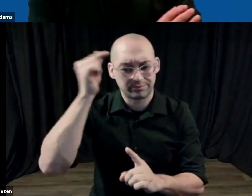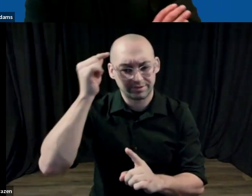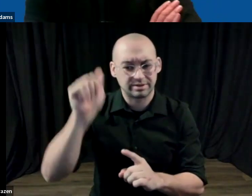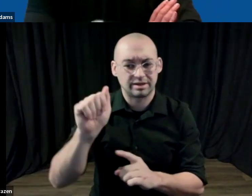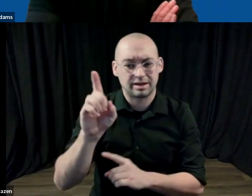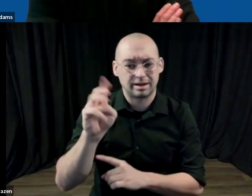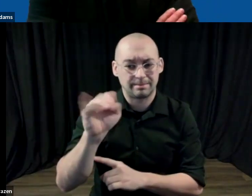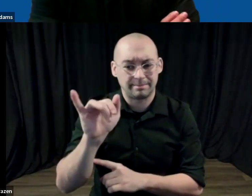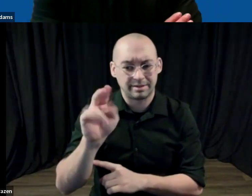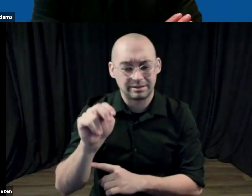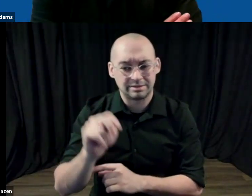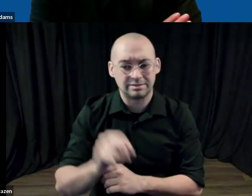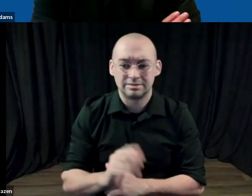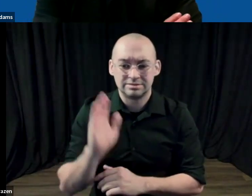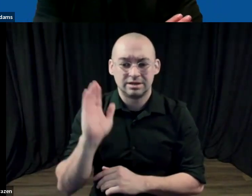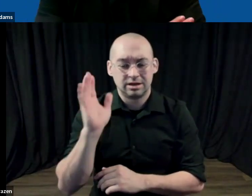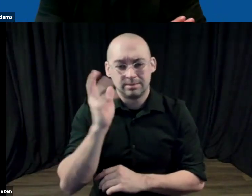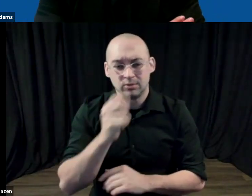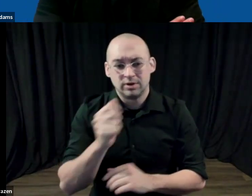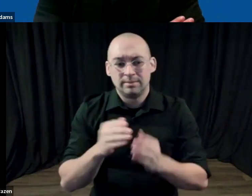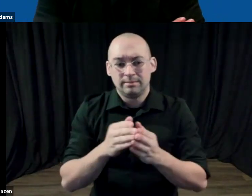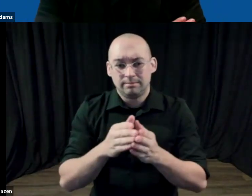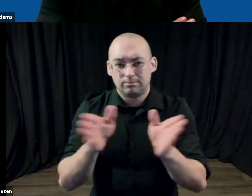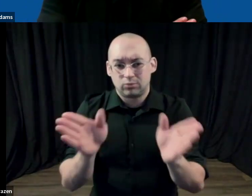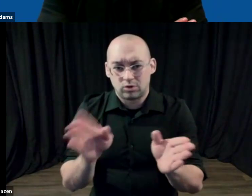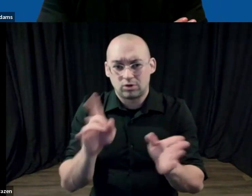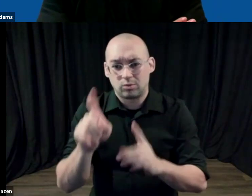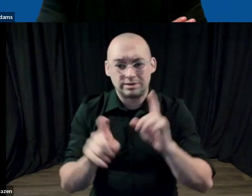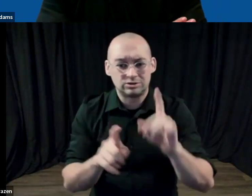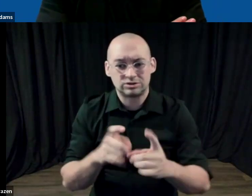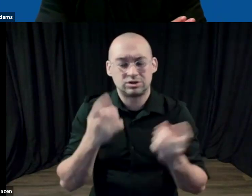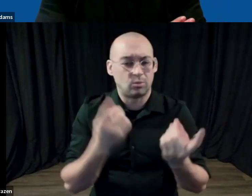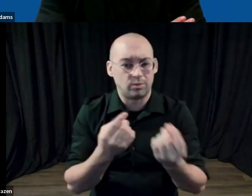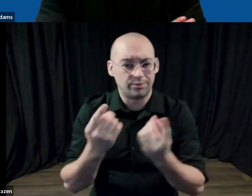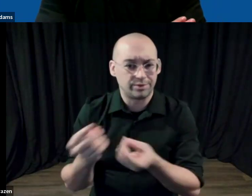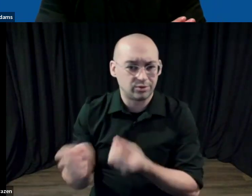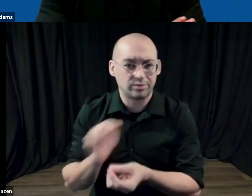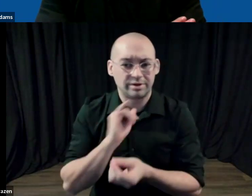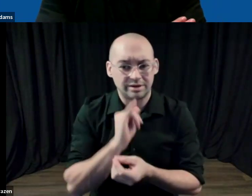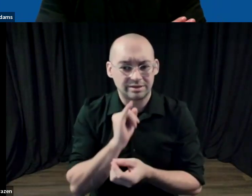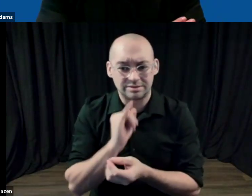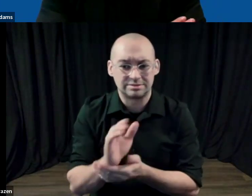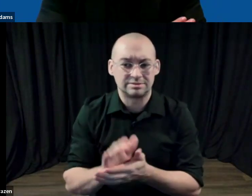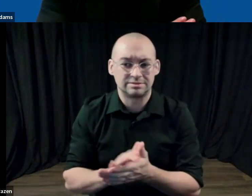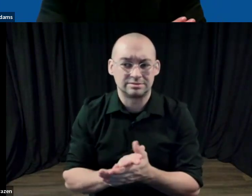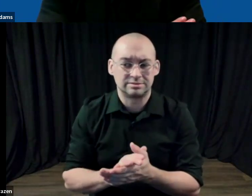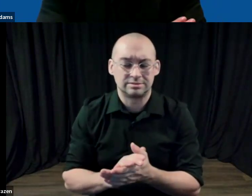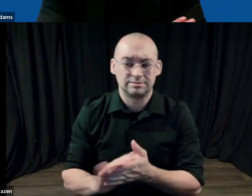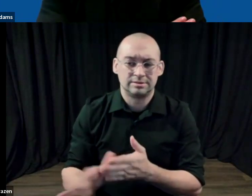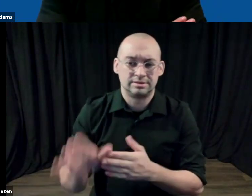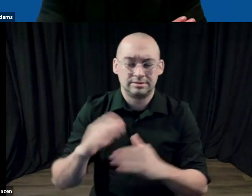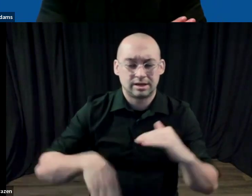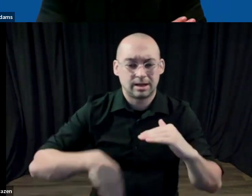Got it. It's a pretty broad question. I mean, what we can speak to is the, capacity